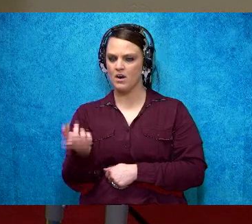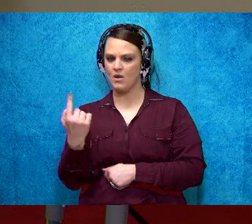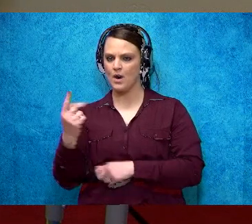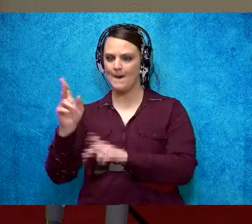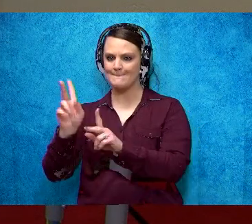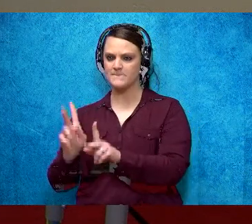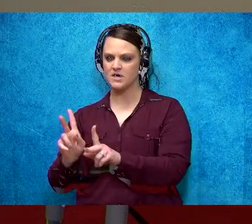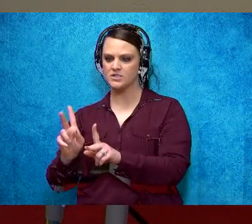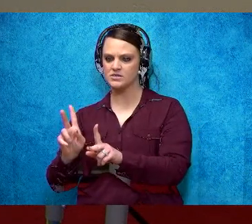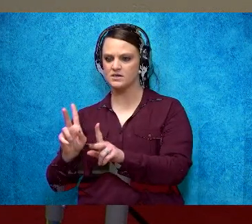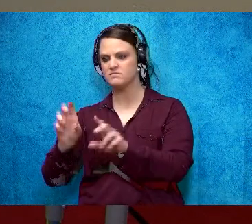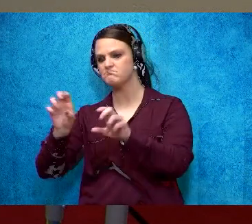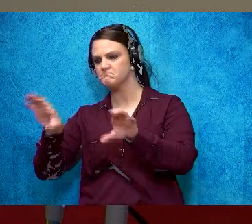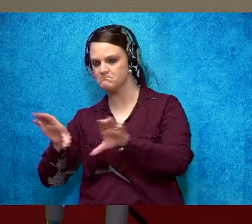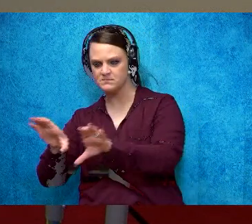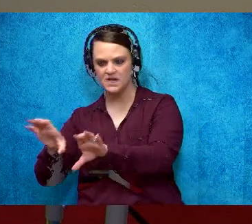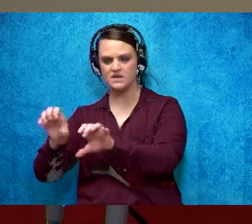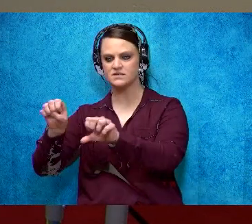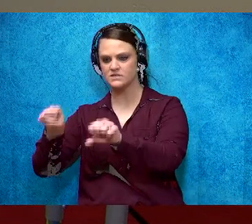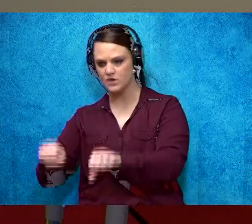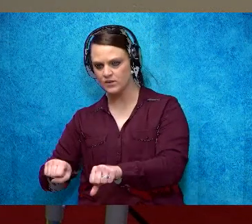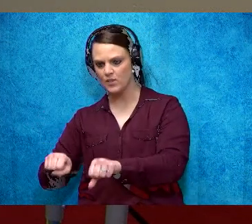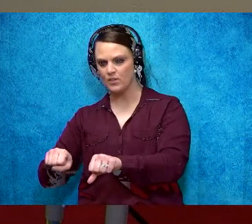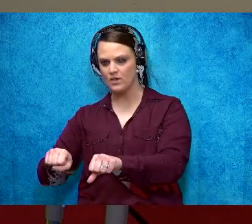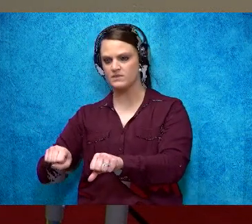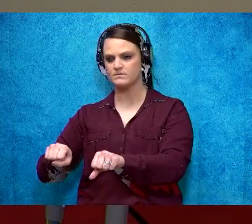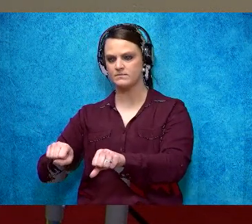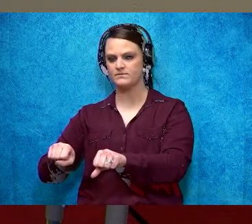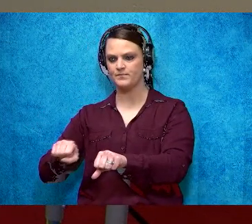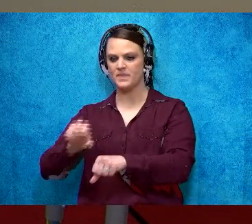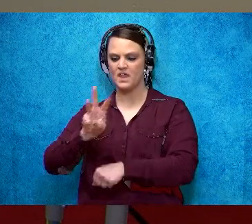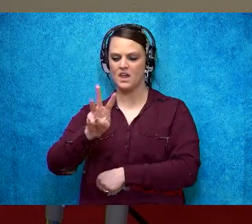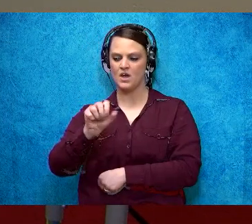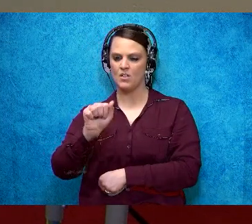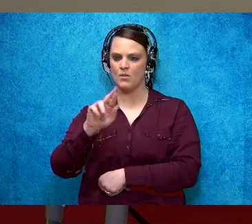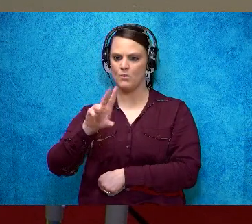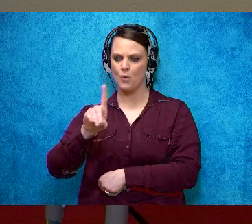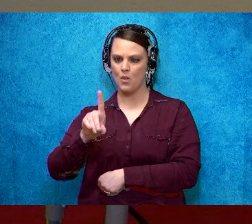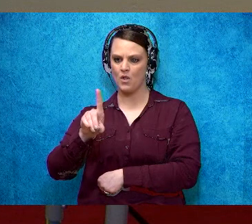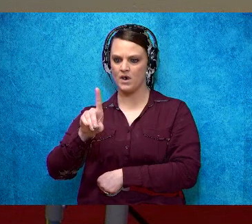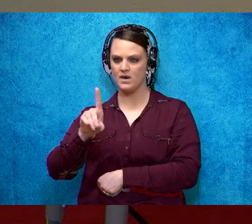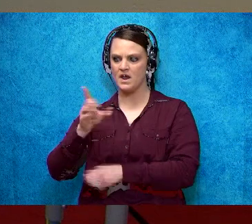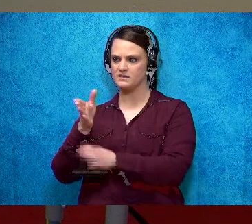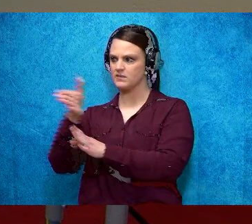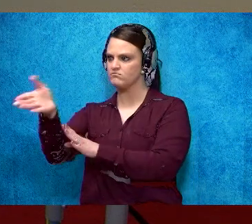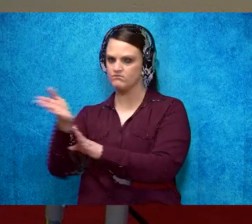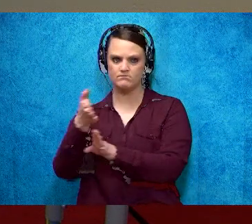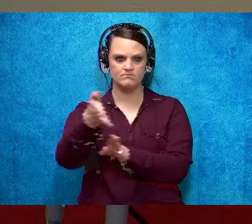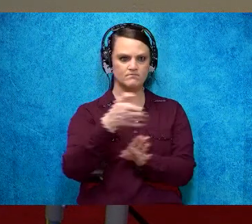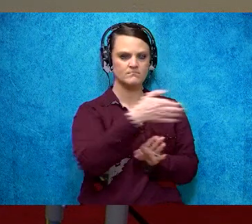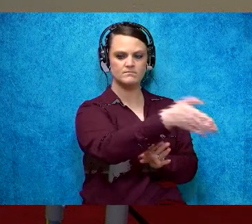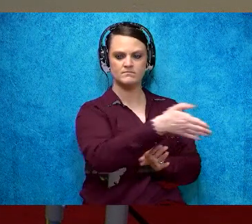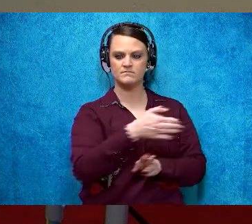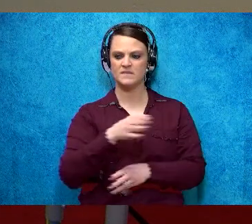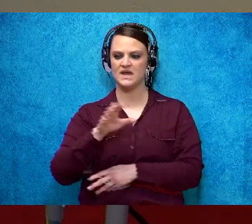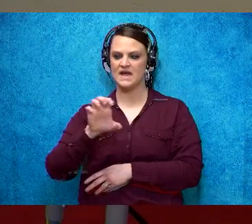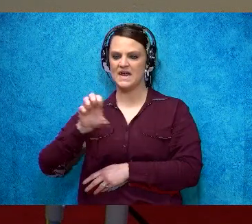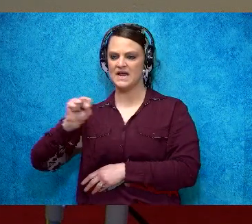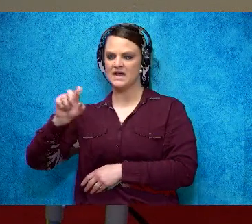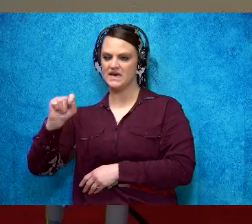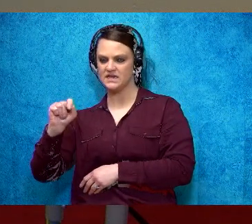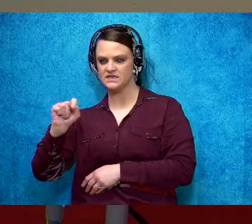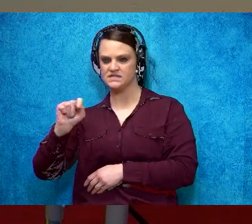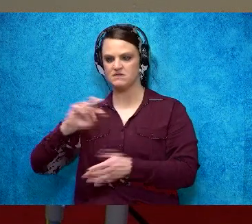does. Hood, the state of being. Ward, the direction of. Ness, quality of.